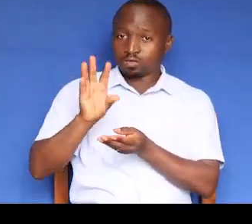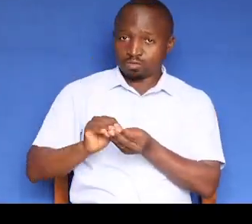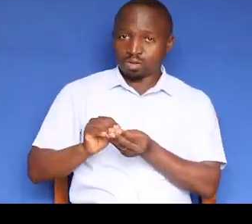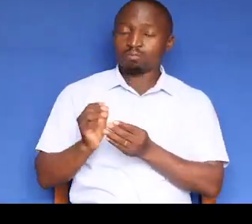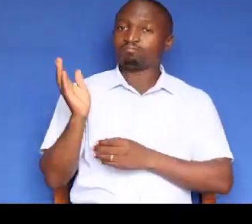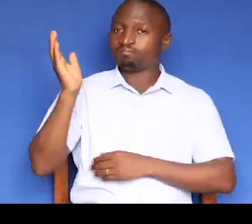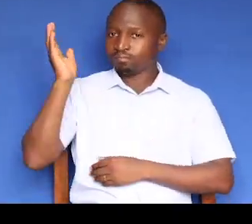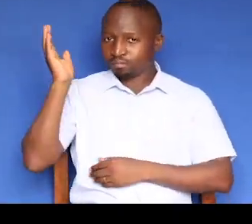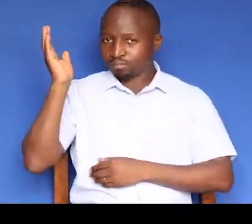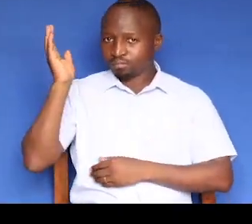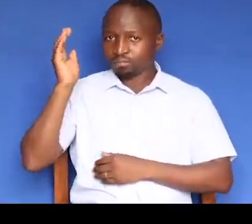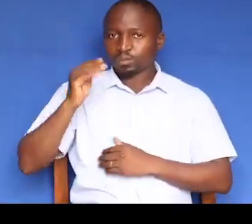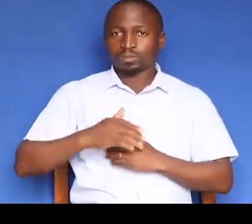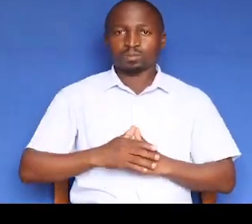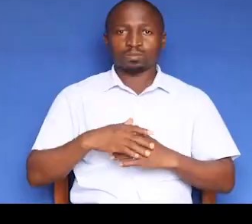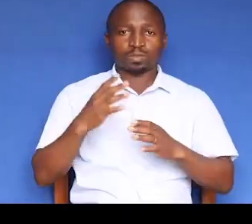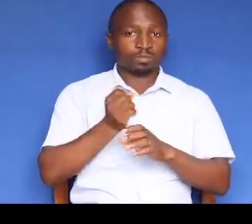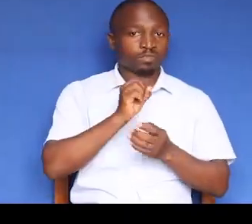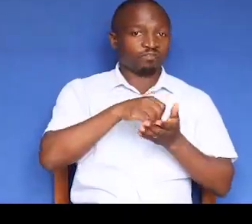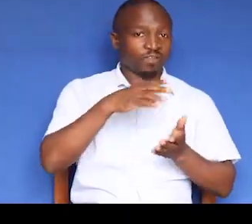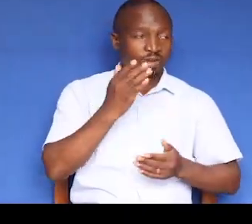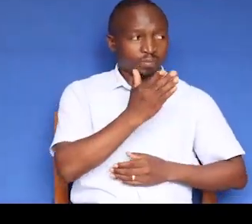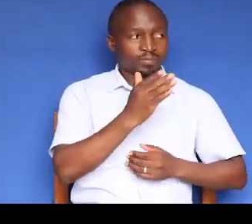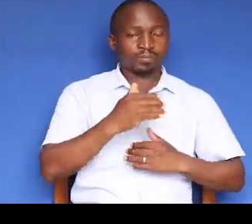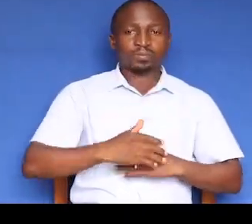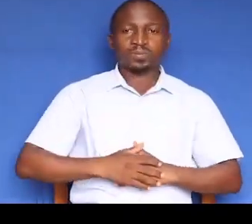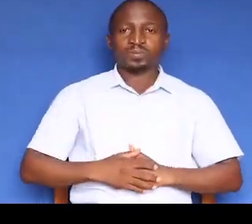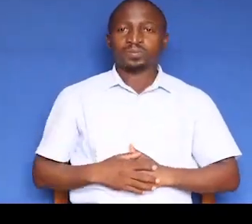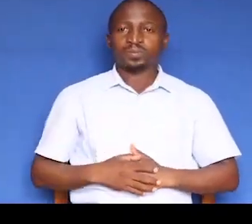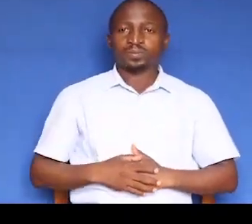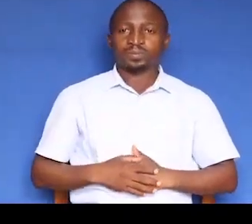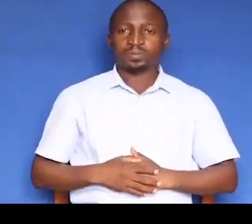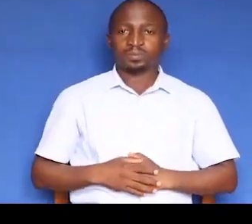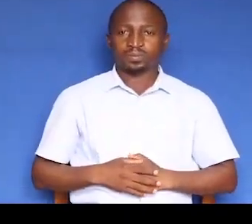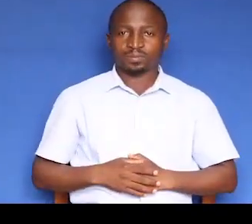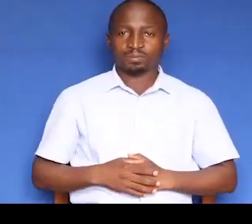Profit, we take total revenue minus total cost to get a profit.